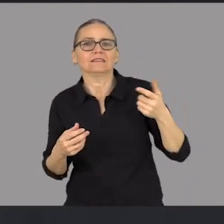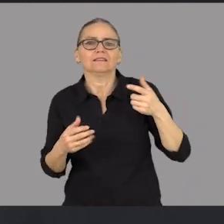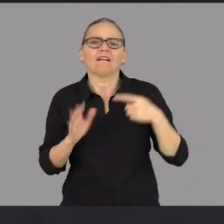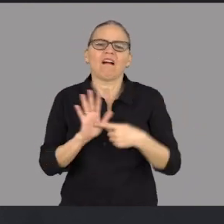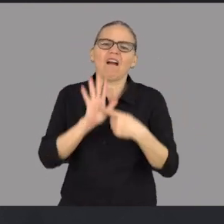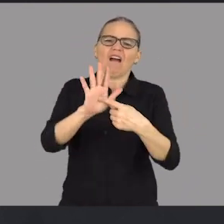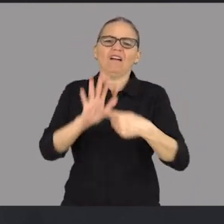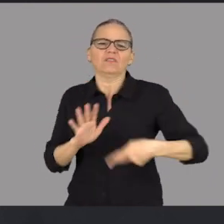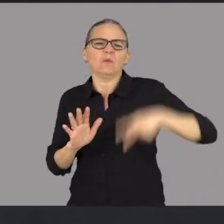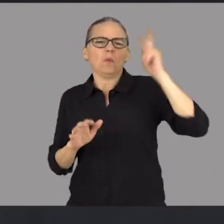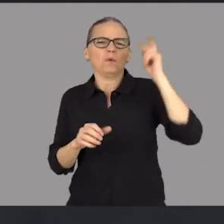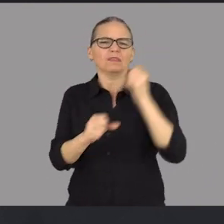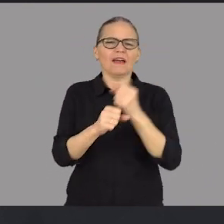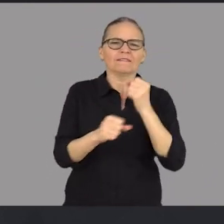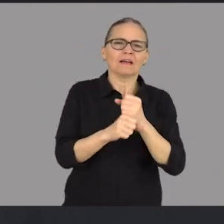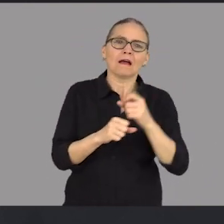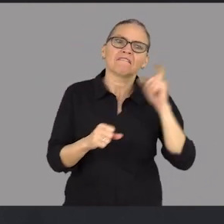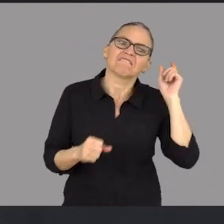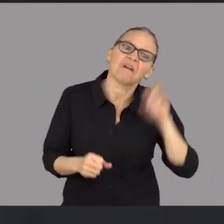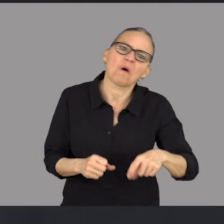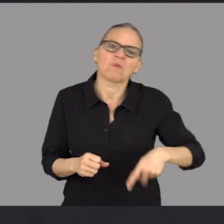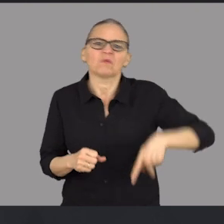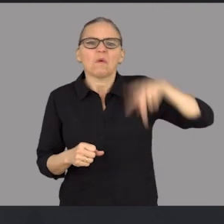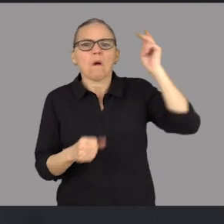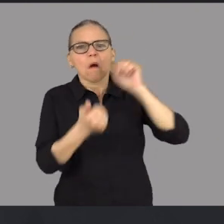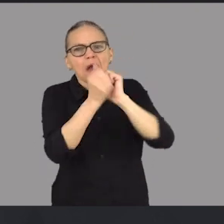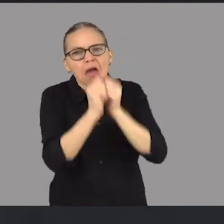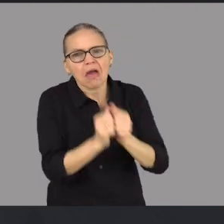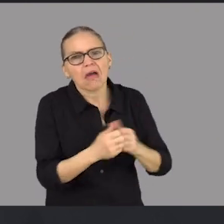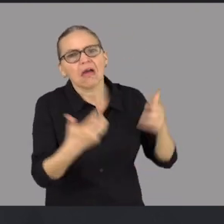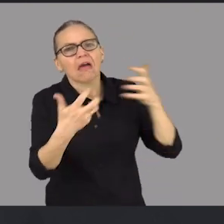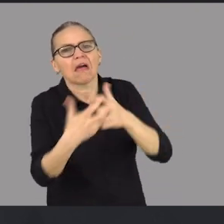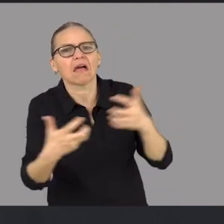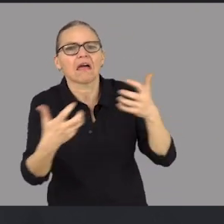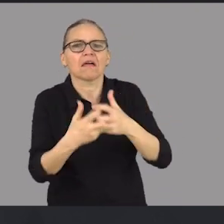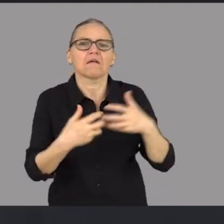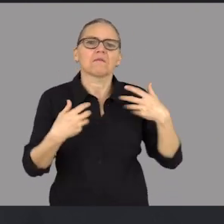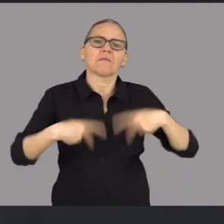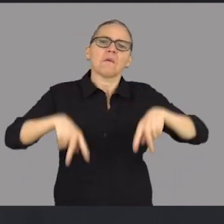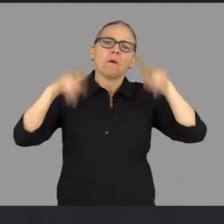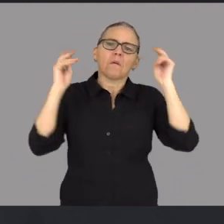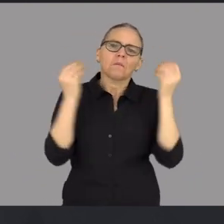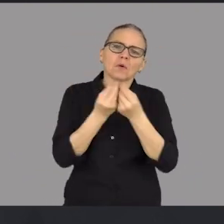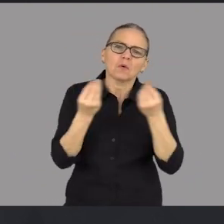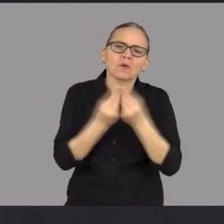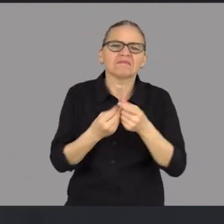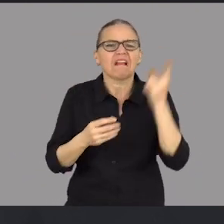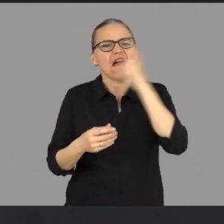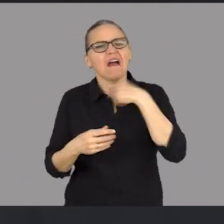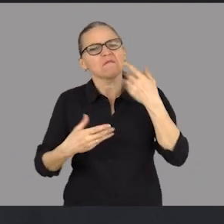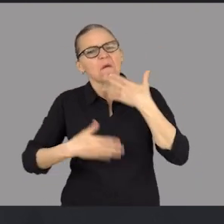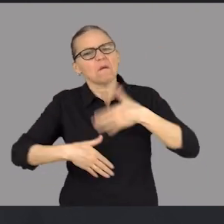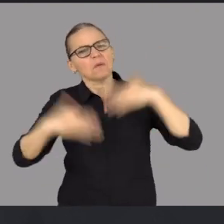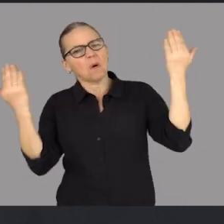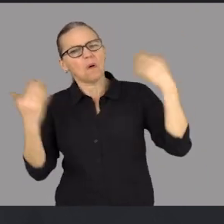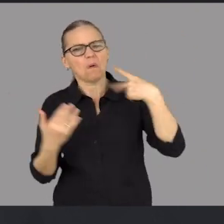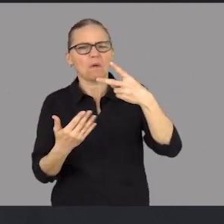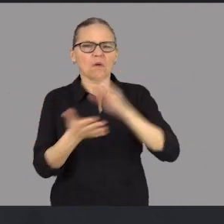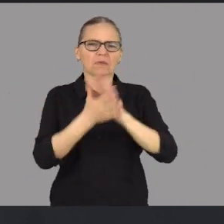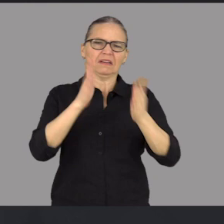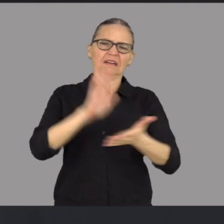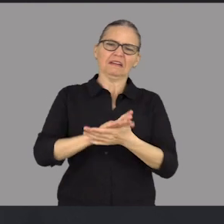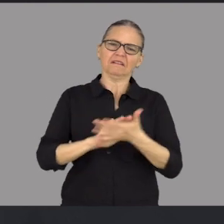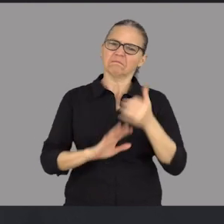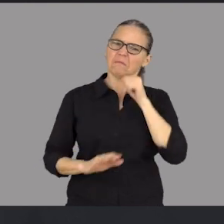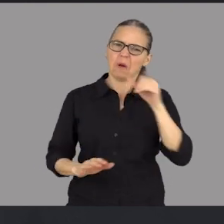To me, I think sometimes it's just to actually start. I think so many businesses think that it's so much